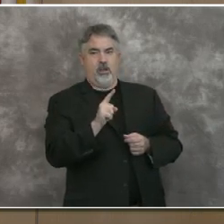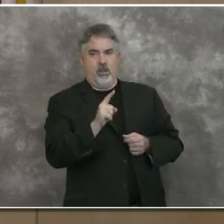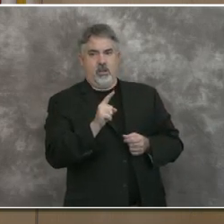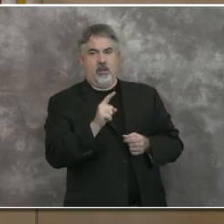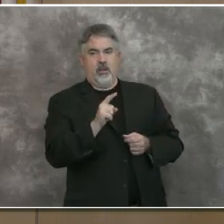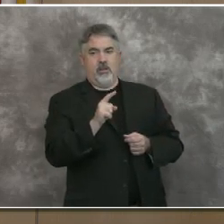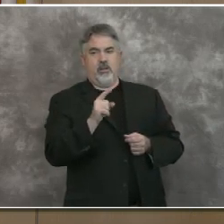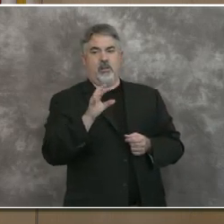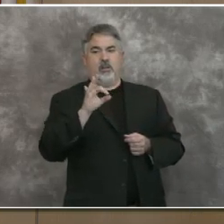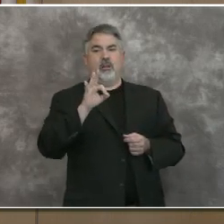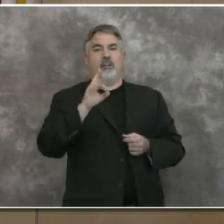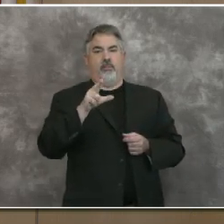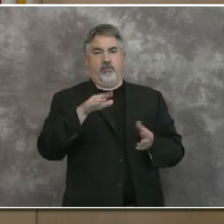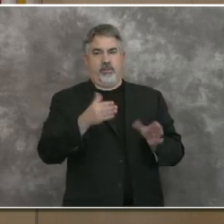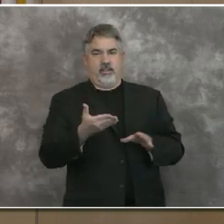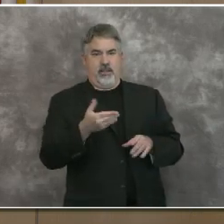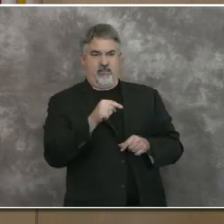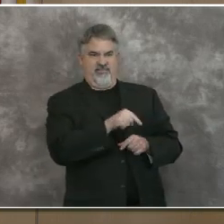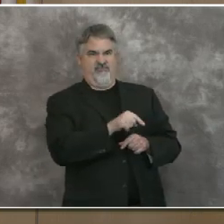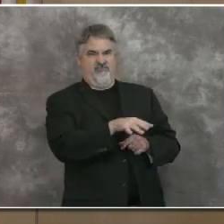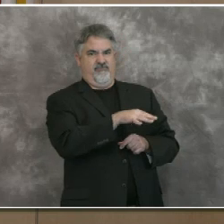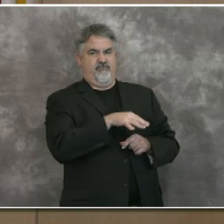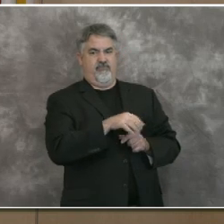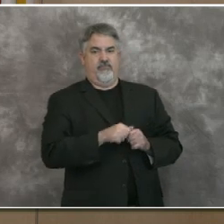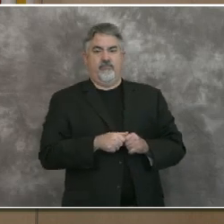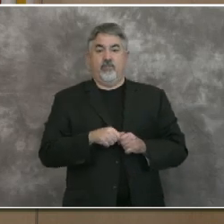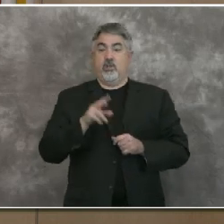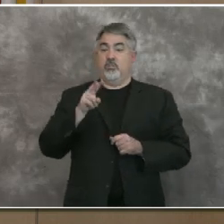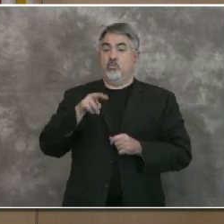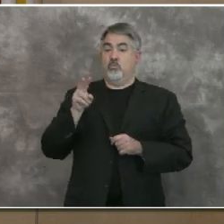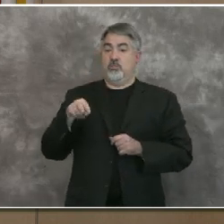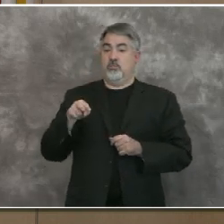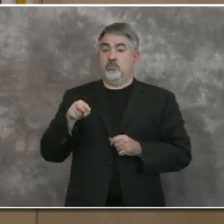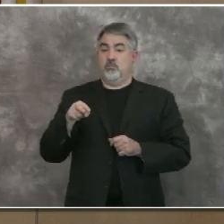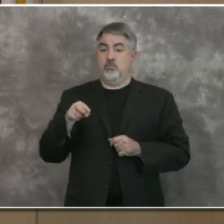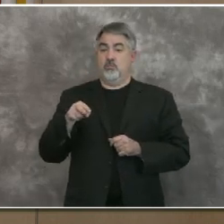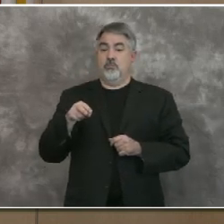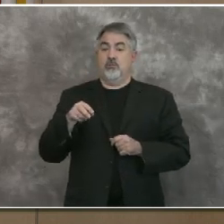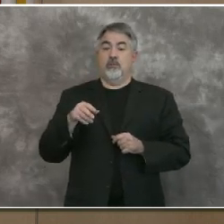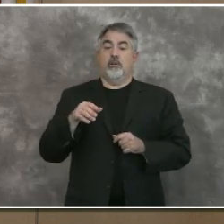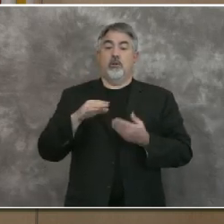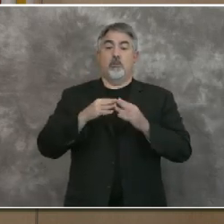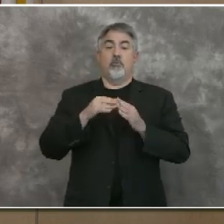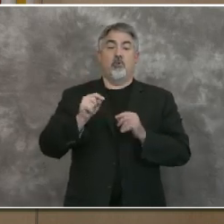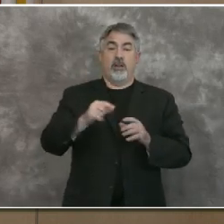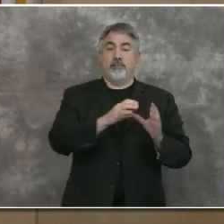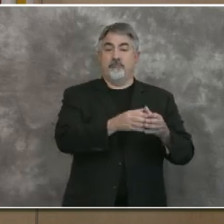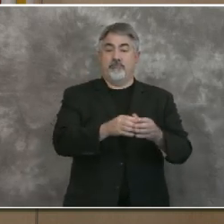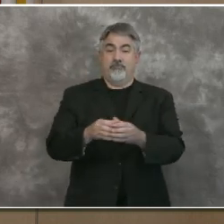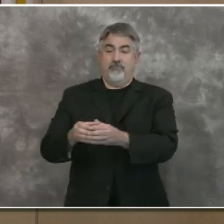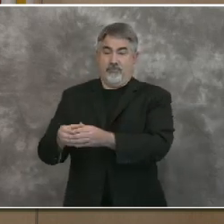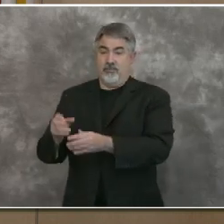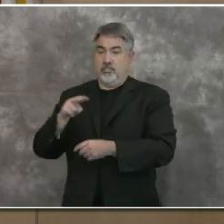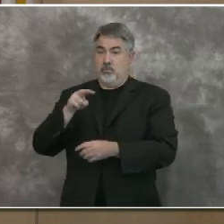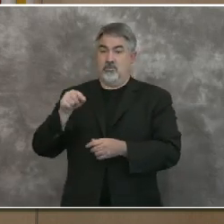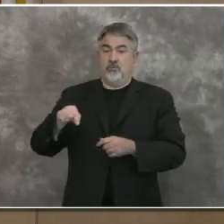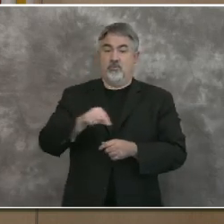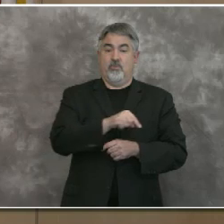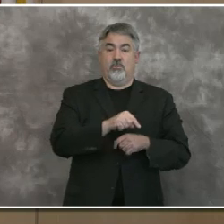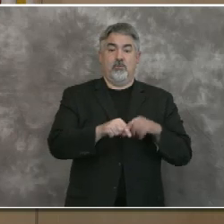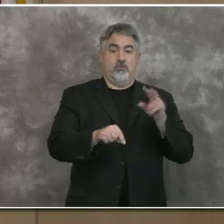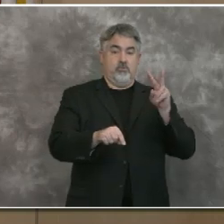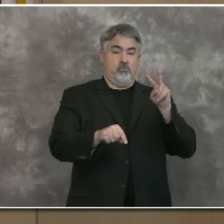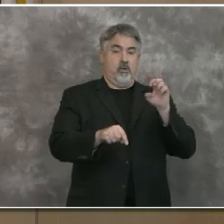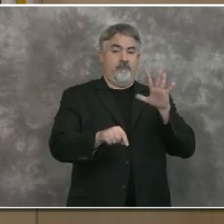deaths. And we also have 22 active outbreaks in community setting locations, which includes 258